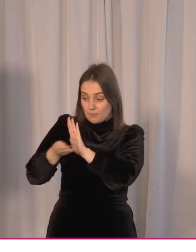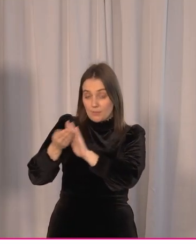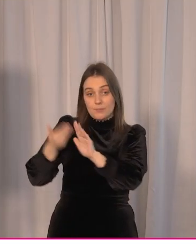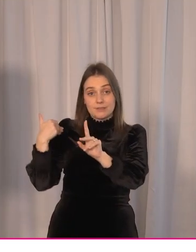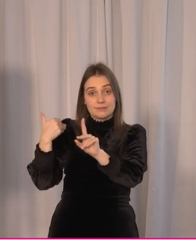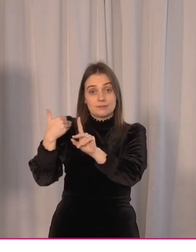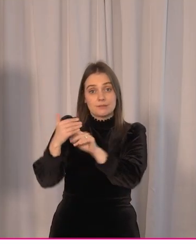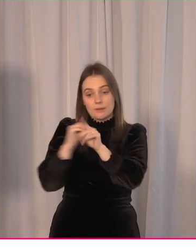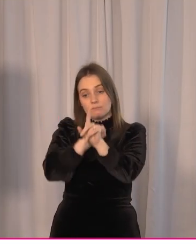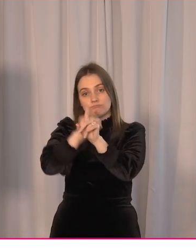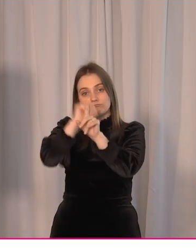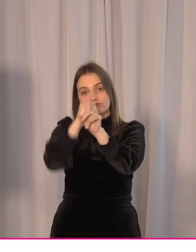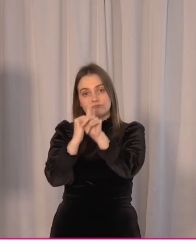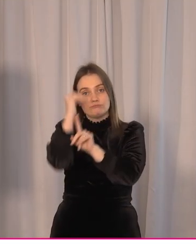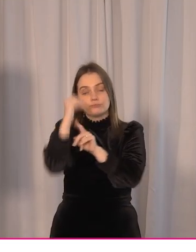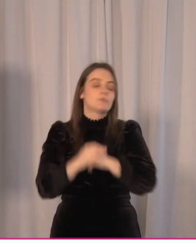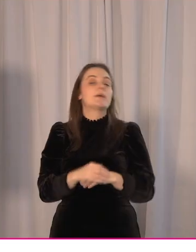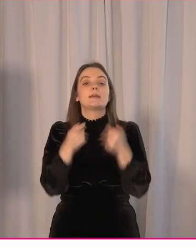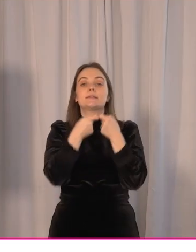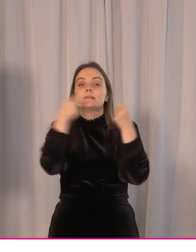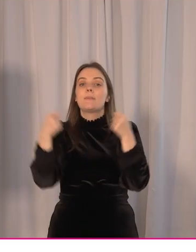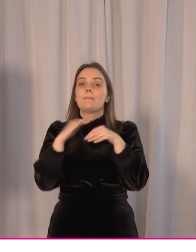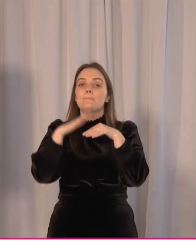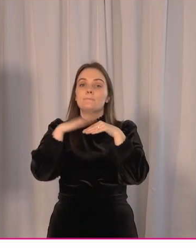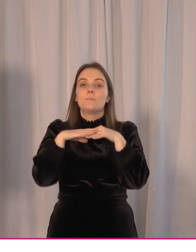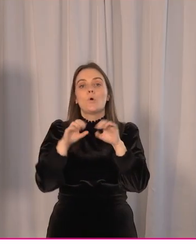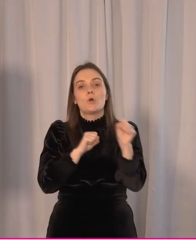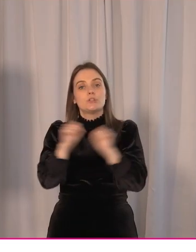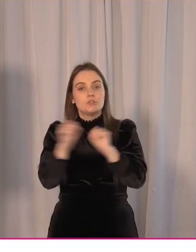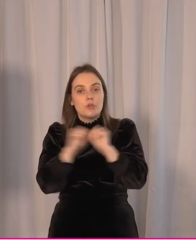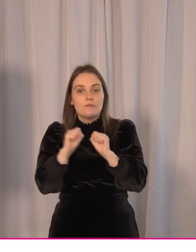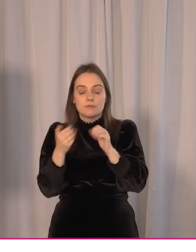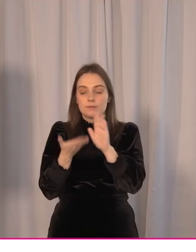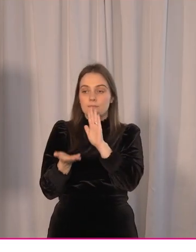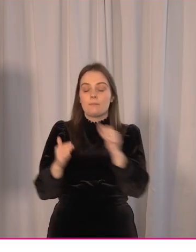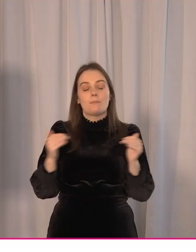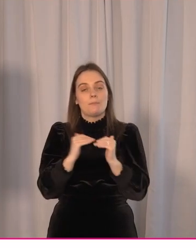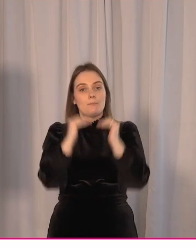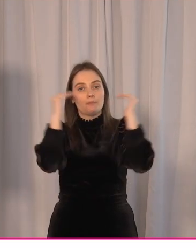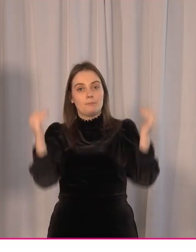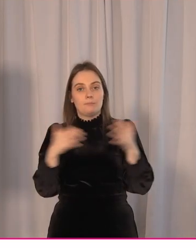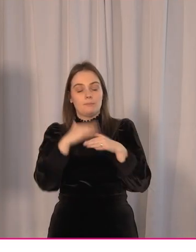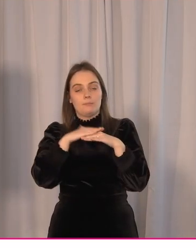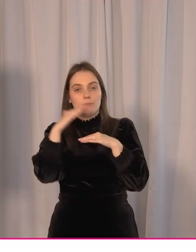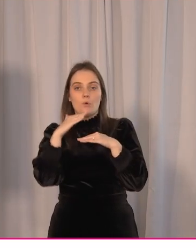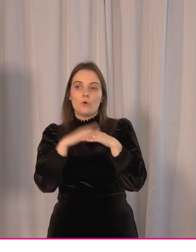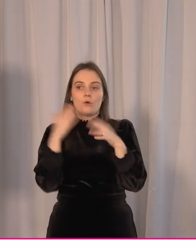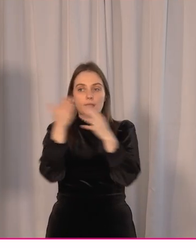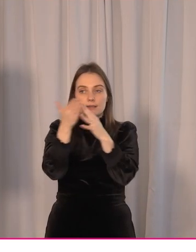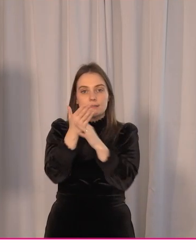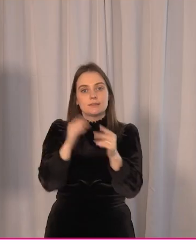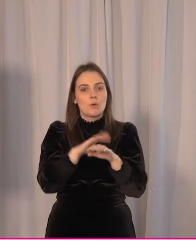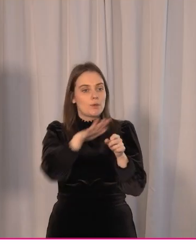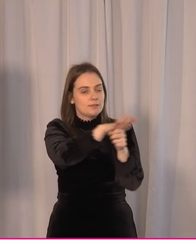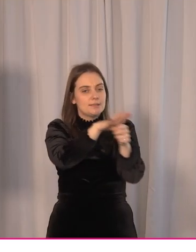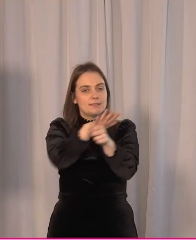strategy. Expanded sexual health services, increased access, and access in settings that might not have been the settings